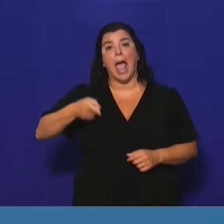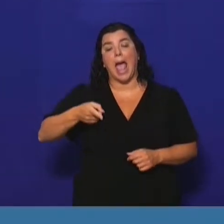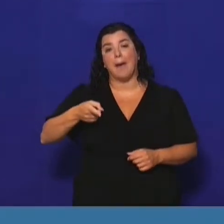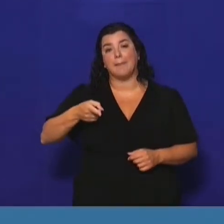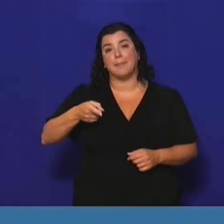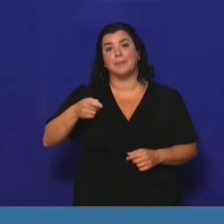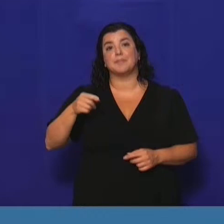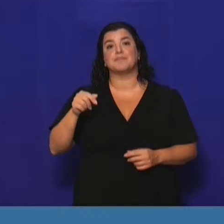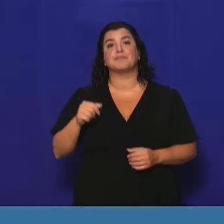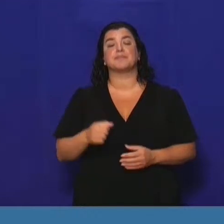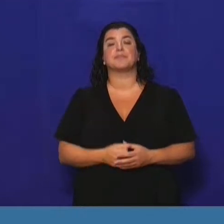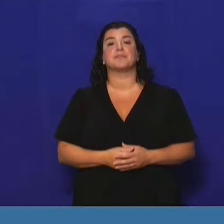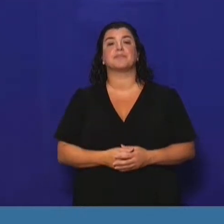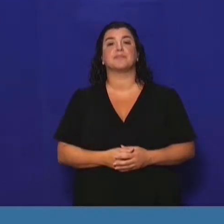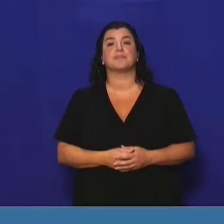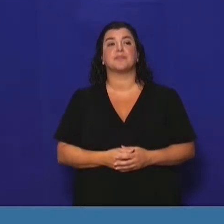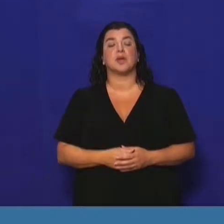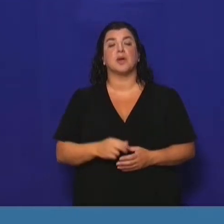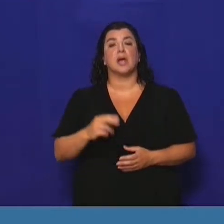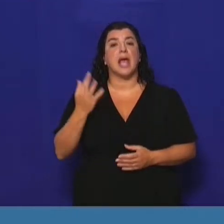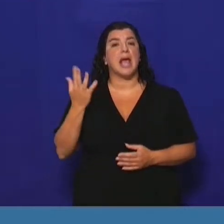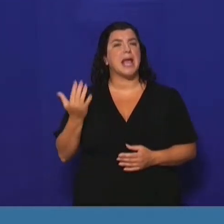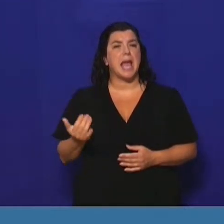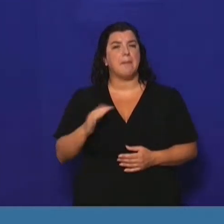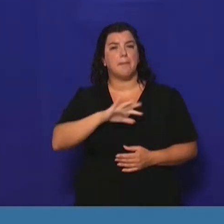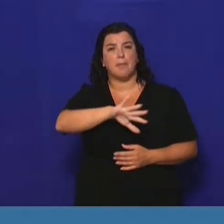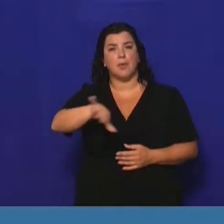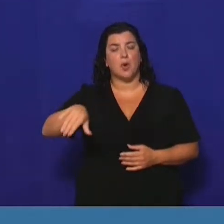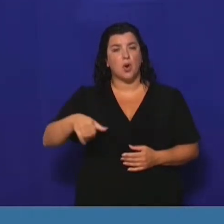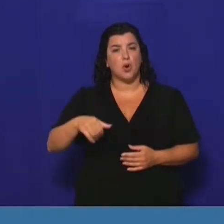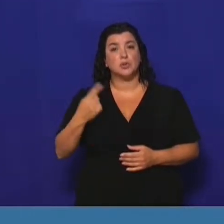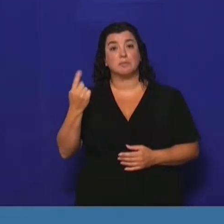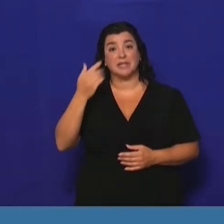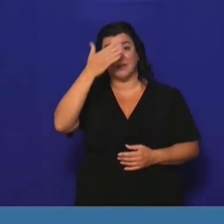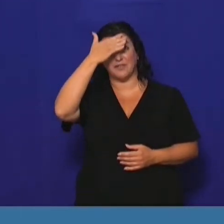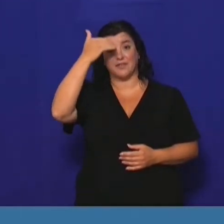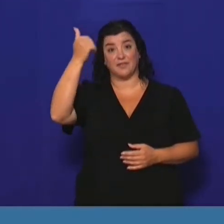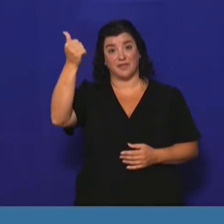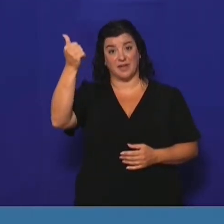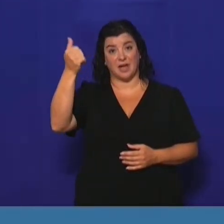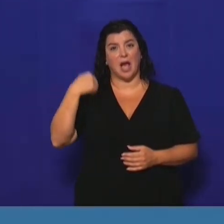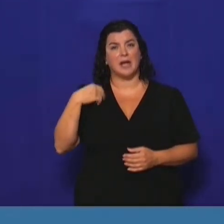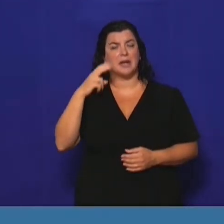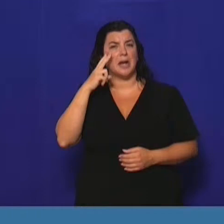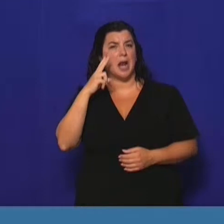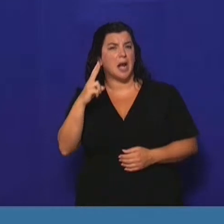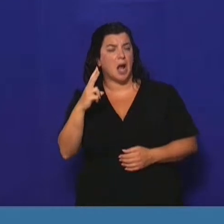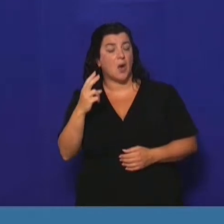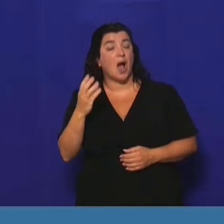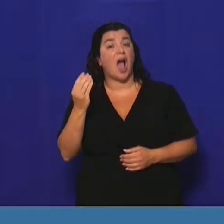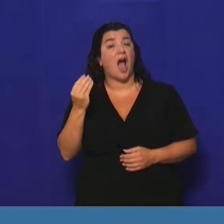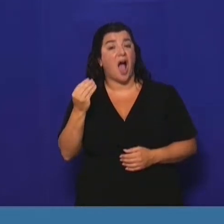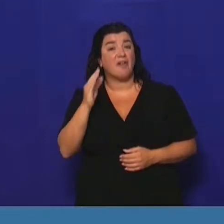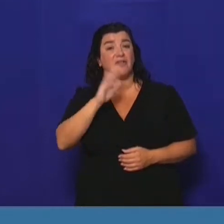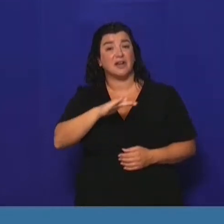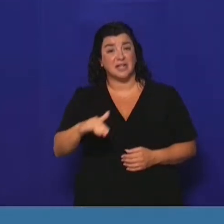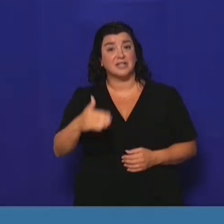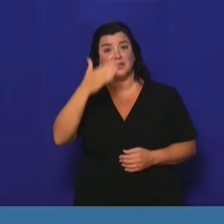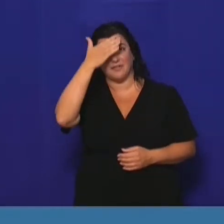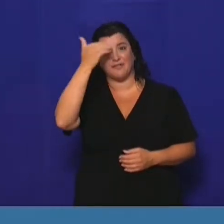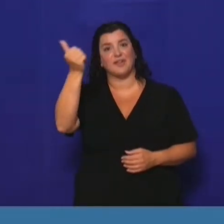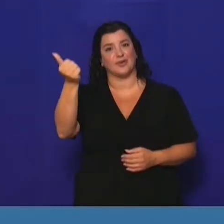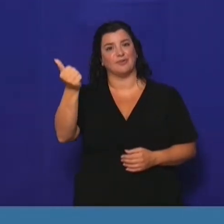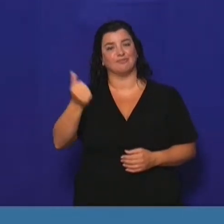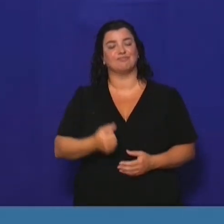it-total ta' każijiet li jkollna u kif ukoll dawk li jkunu qegħdin ifiequ u allura qegħdin naraw li l-maġġor parti tal-każijiet jiġu ifiequ ukoll.